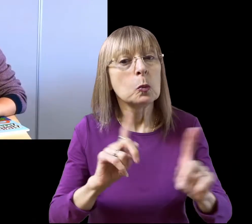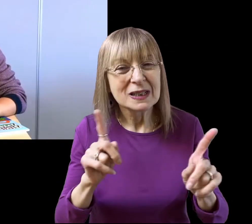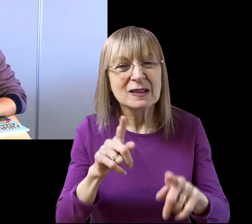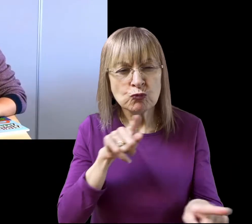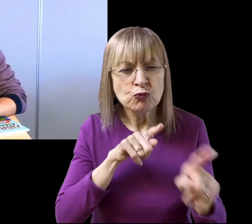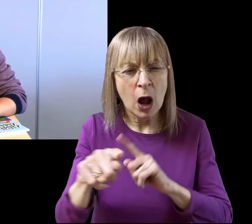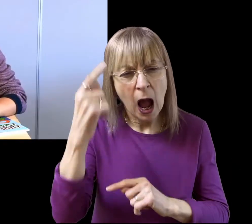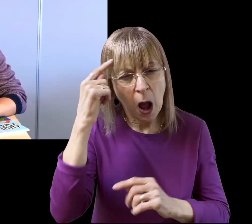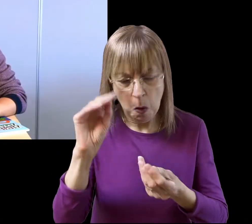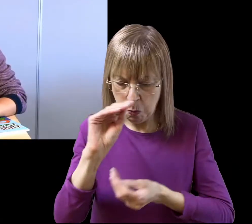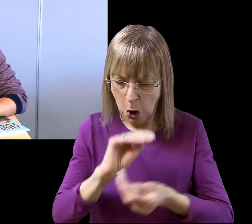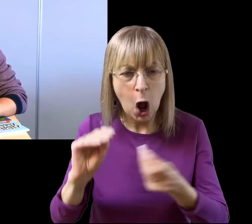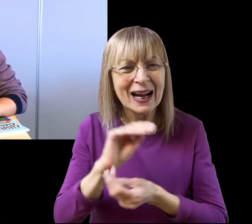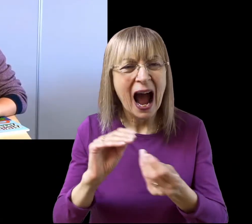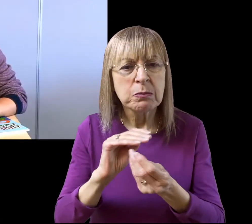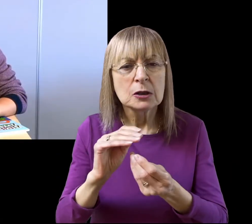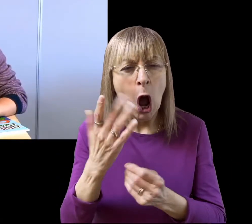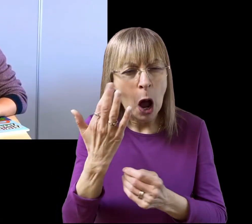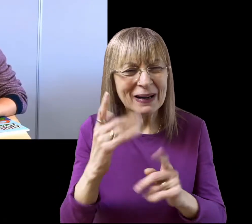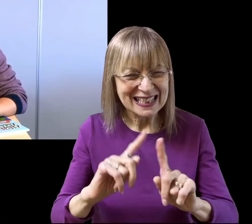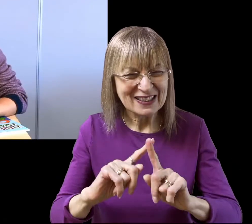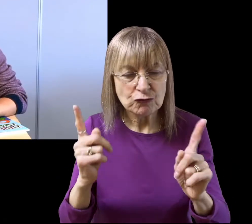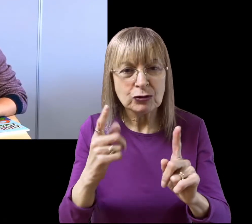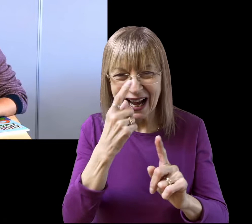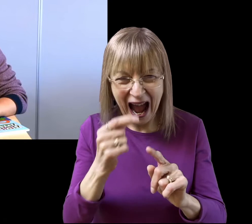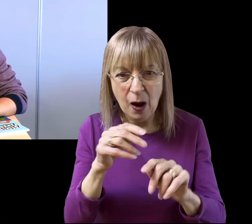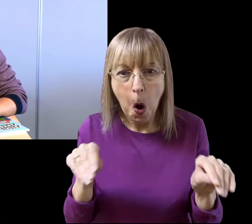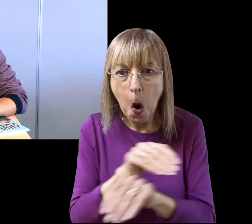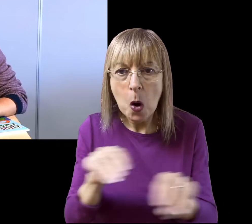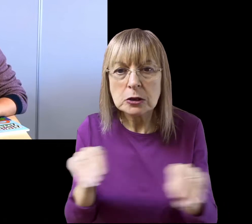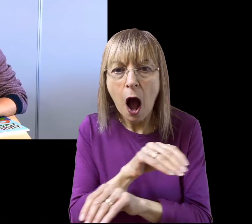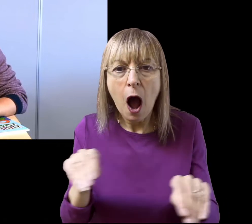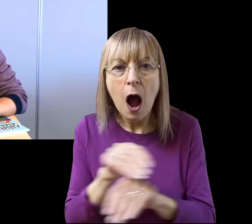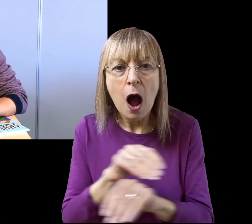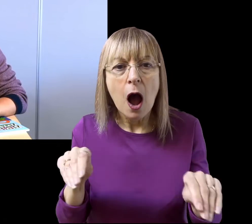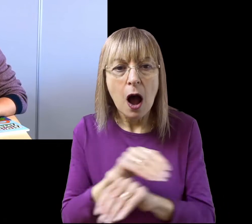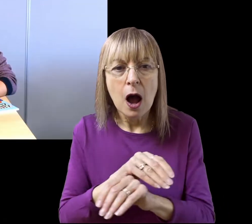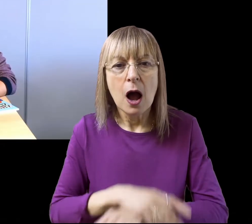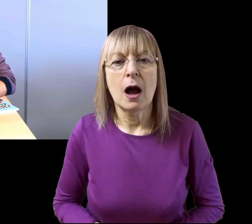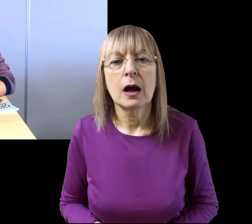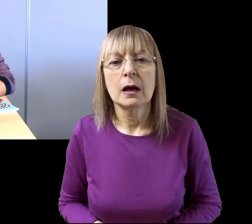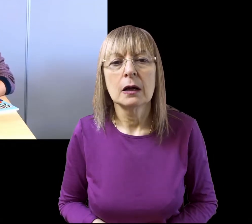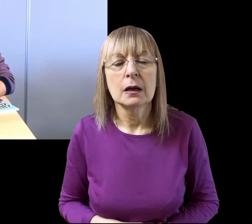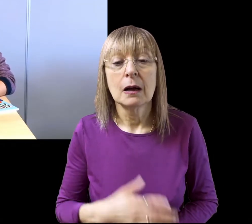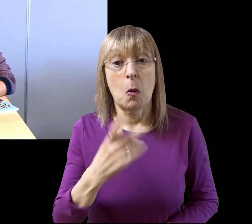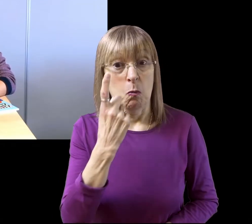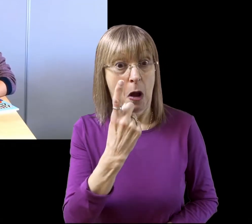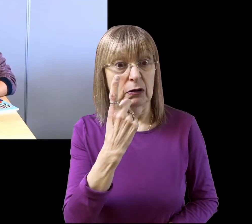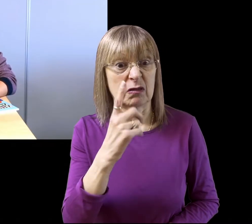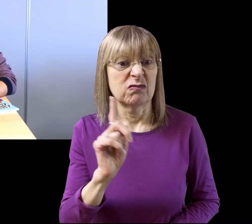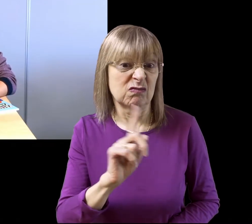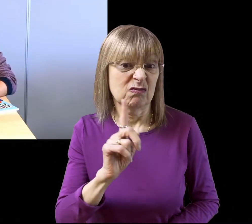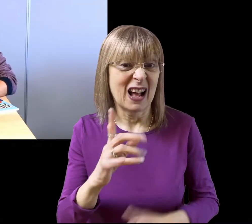Now, what I want you to do with them is to try and work out how many different orders these could be placed in. So